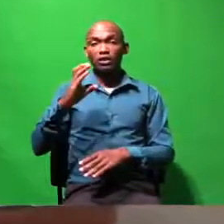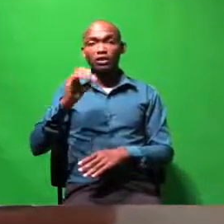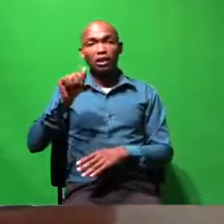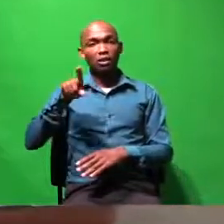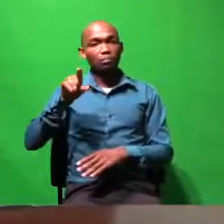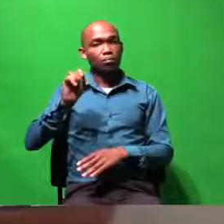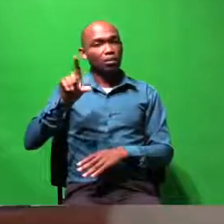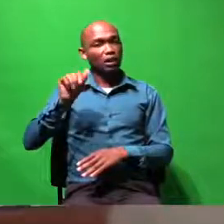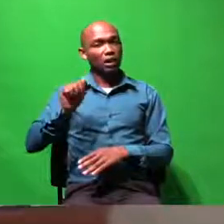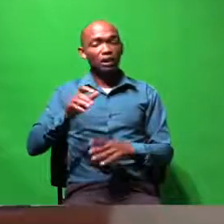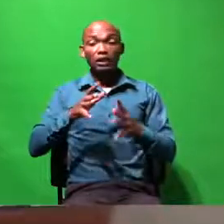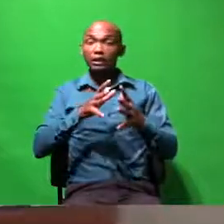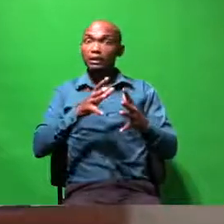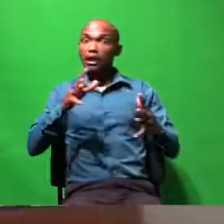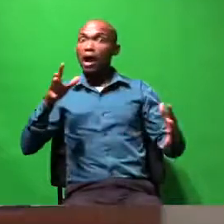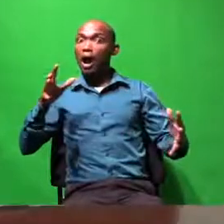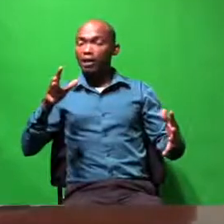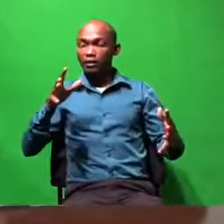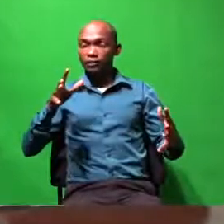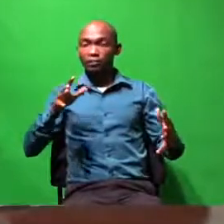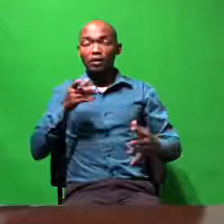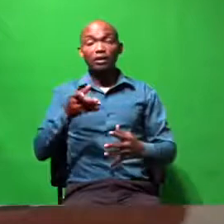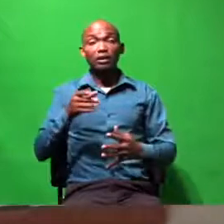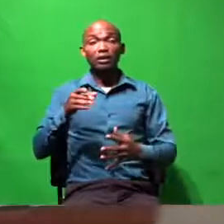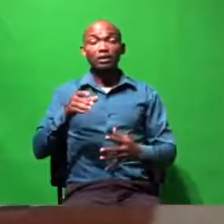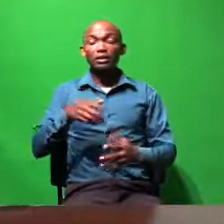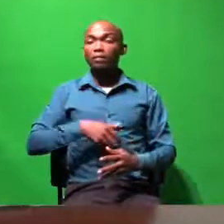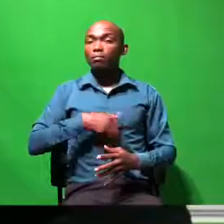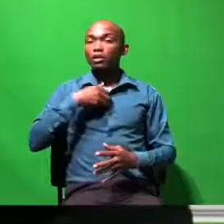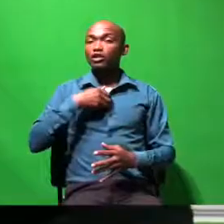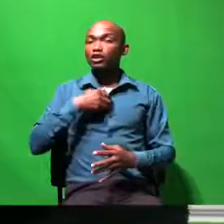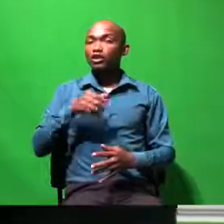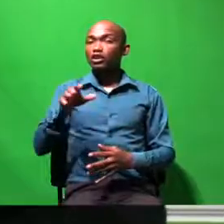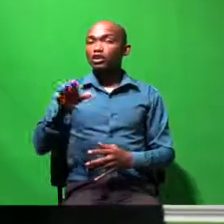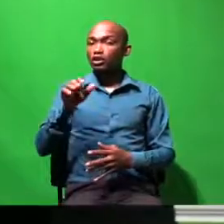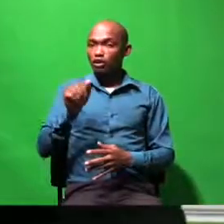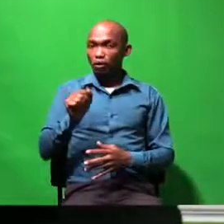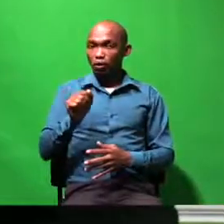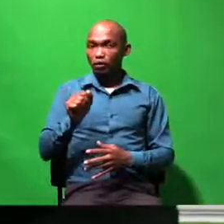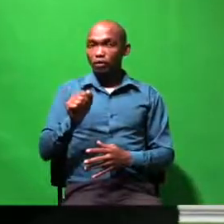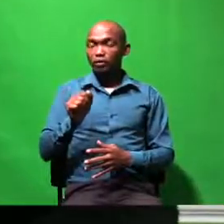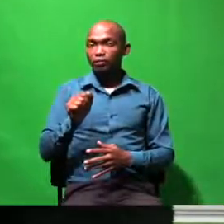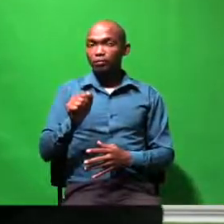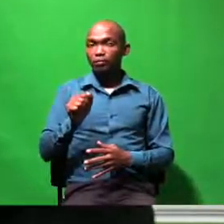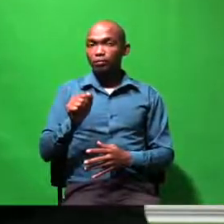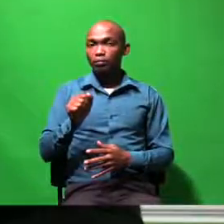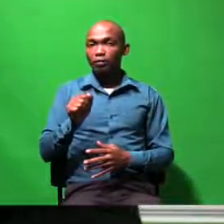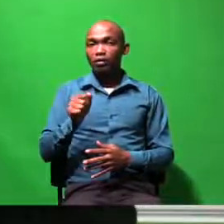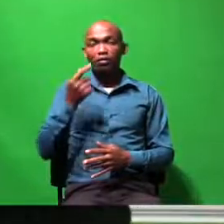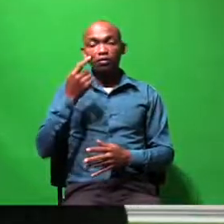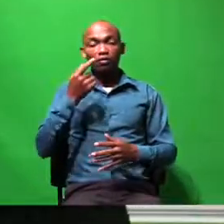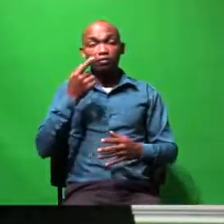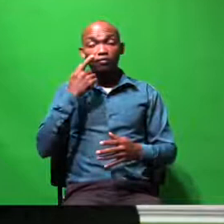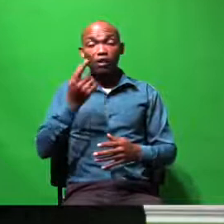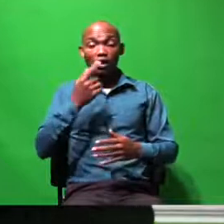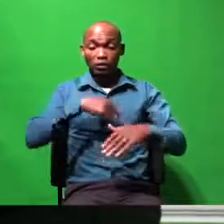capillary will be higher. So that pressure will cause some substances that are found within